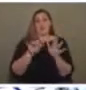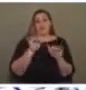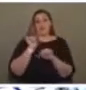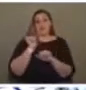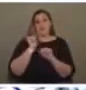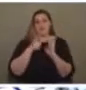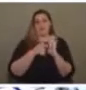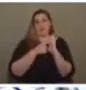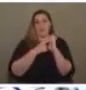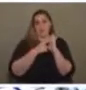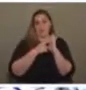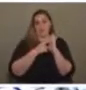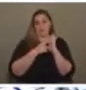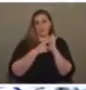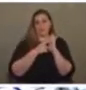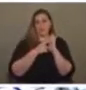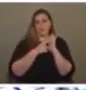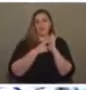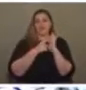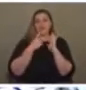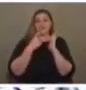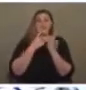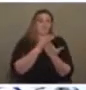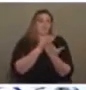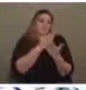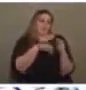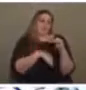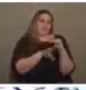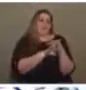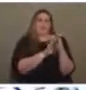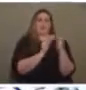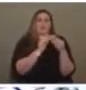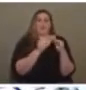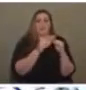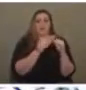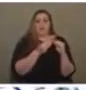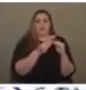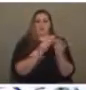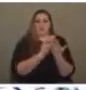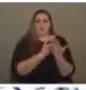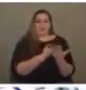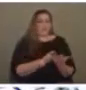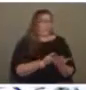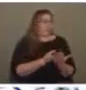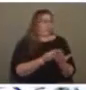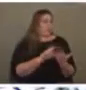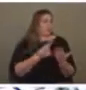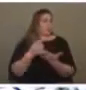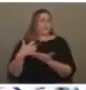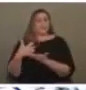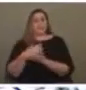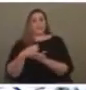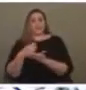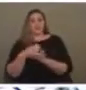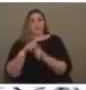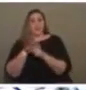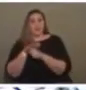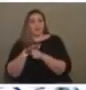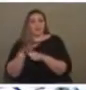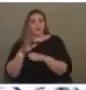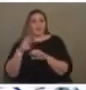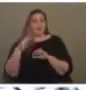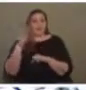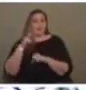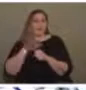drop by a similar amount. This is just what Econ will tell you. So I think part of your argument is, well, the wages are not high enough in Puerto